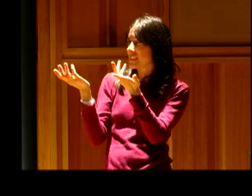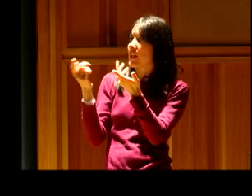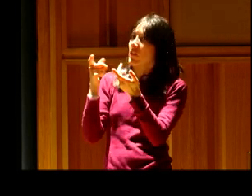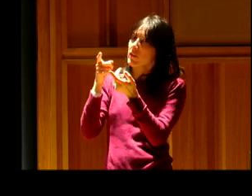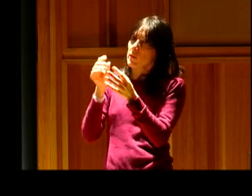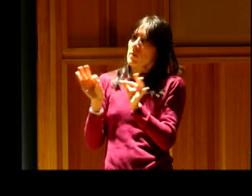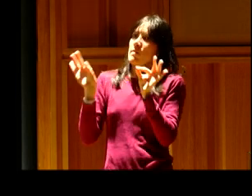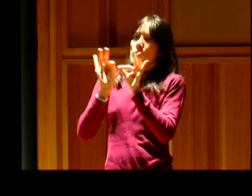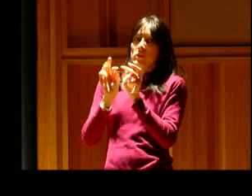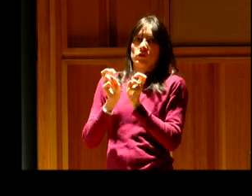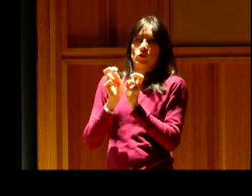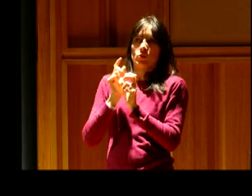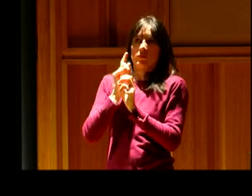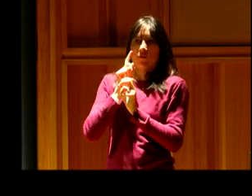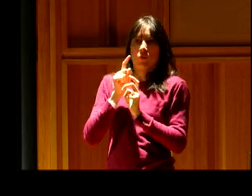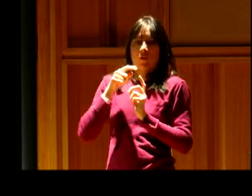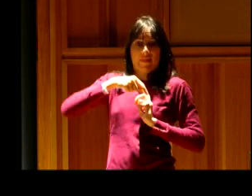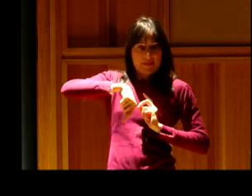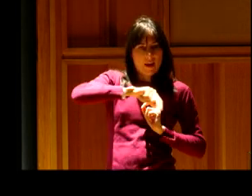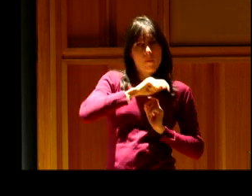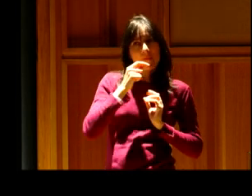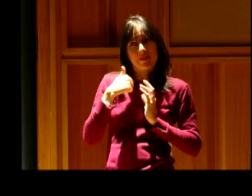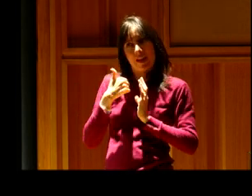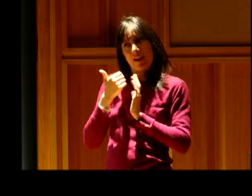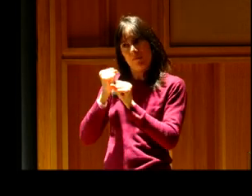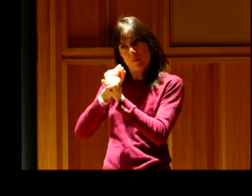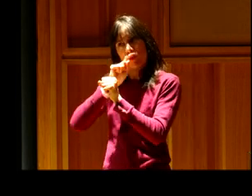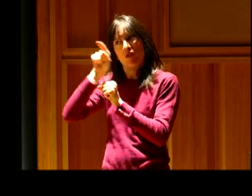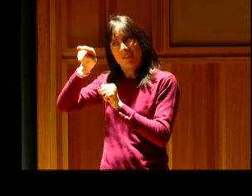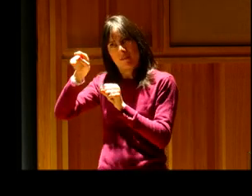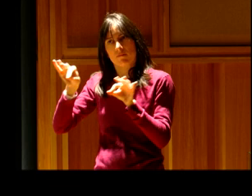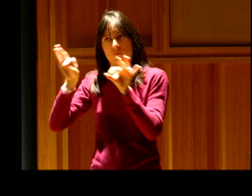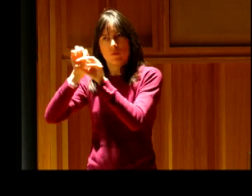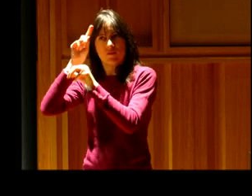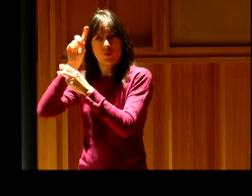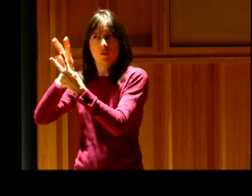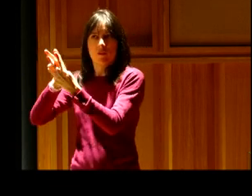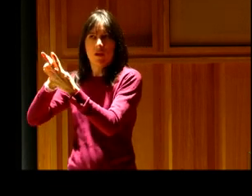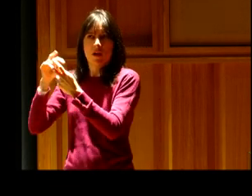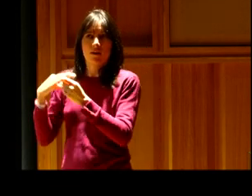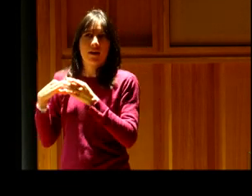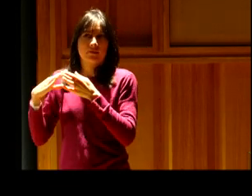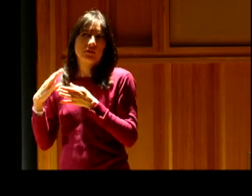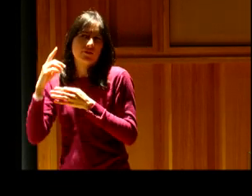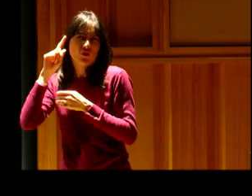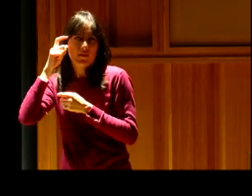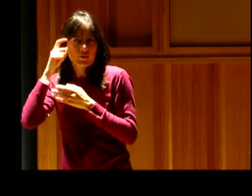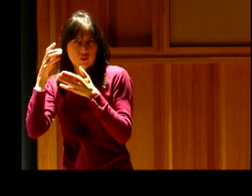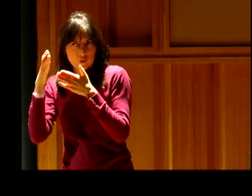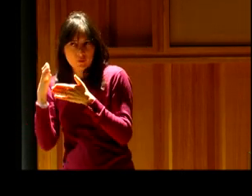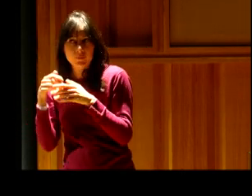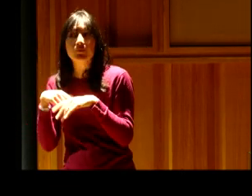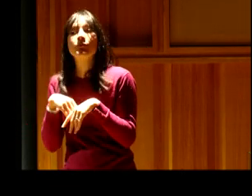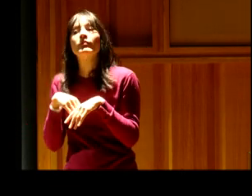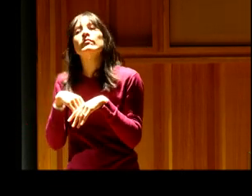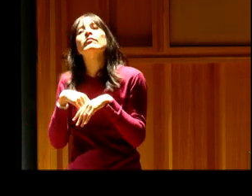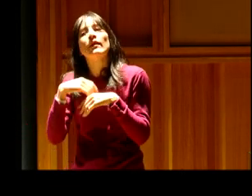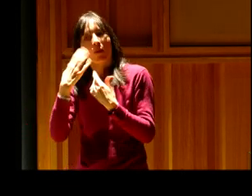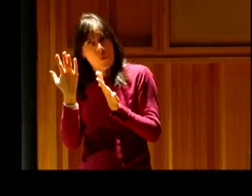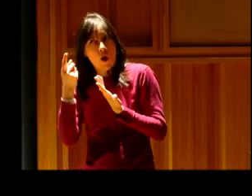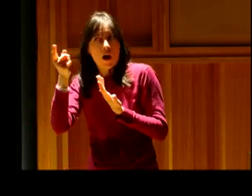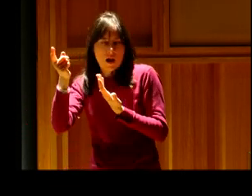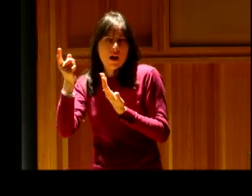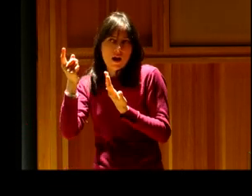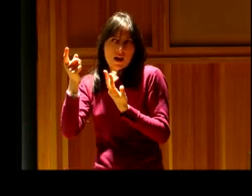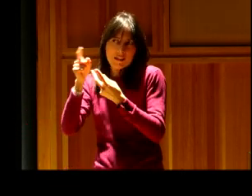issue like the biggest issue in Massachusetts. And ultimately, one of them got elected who